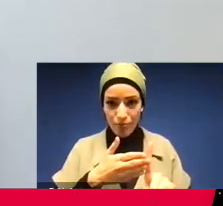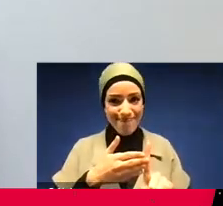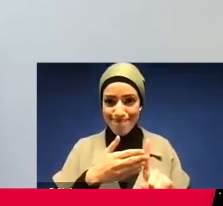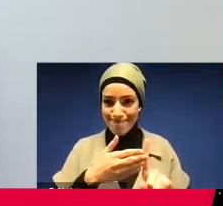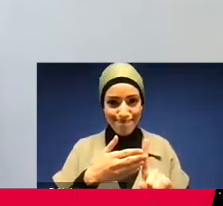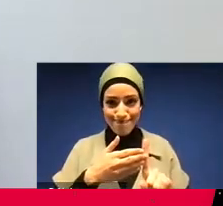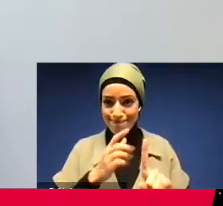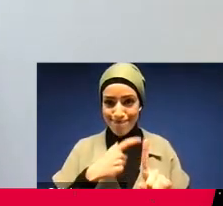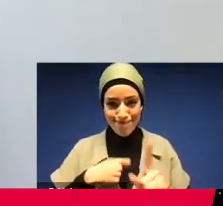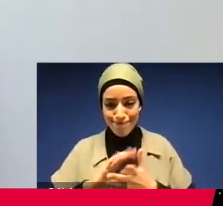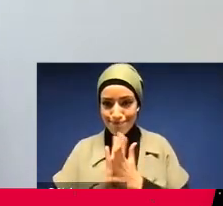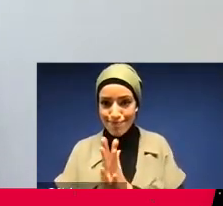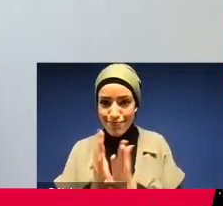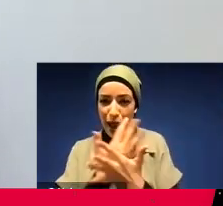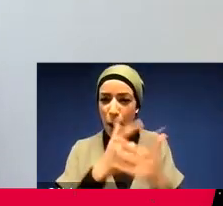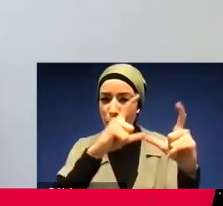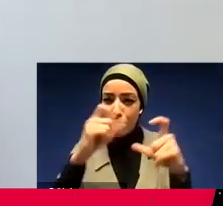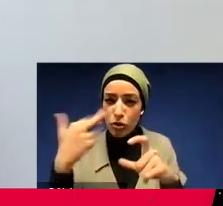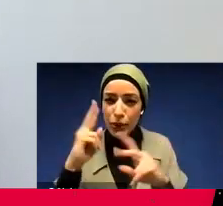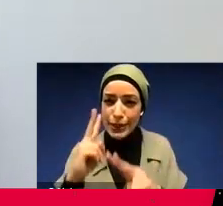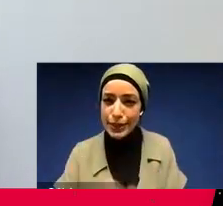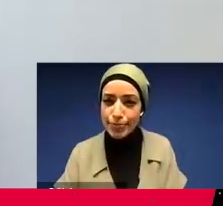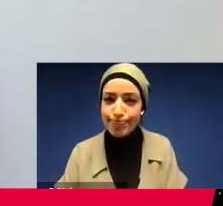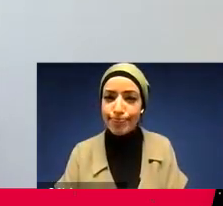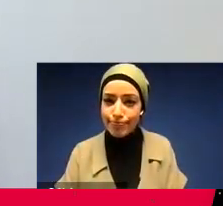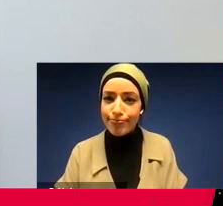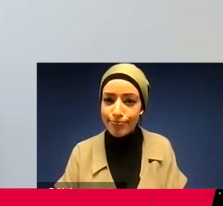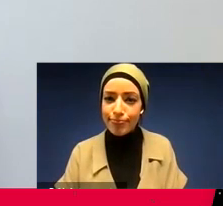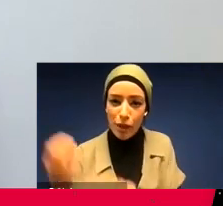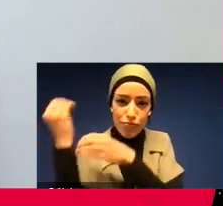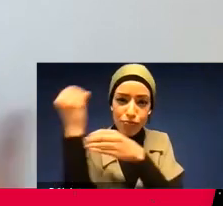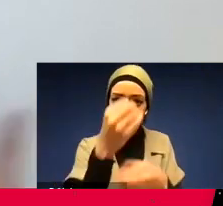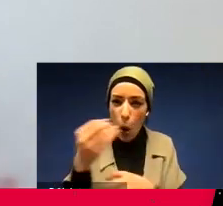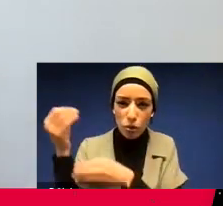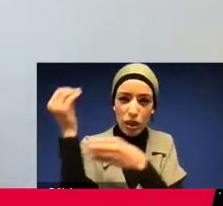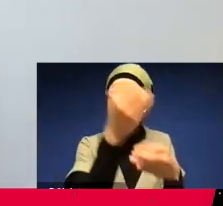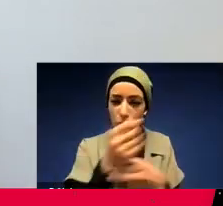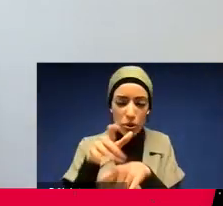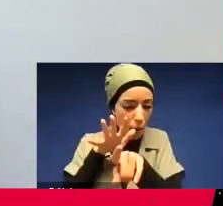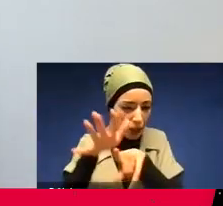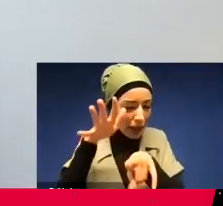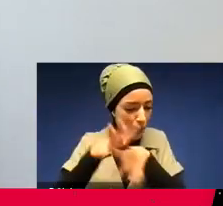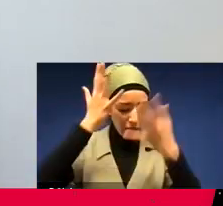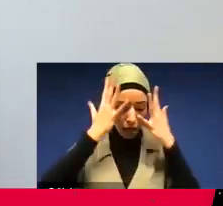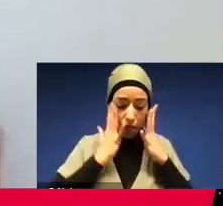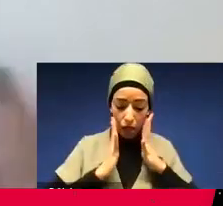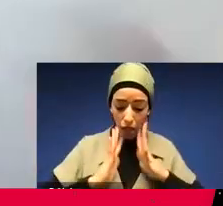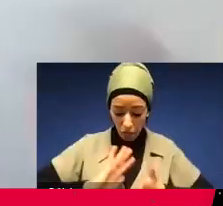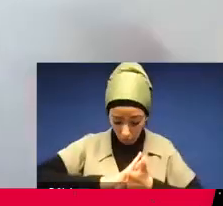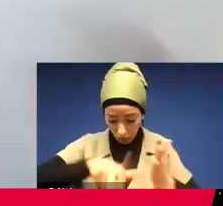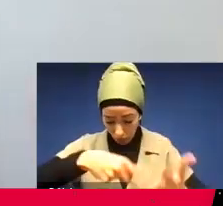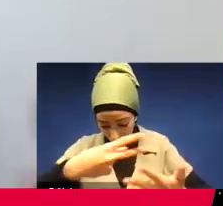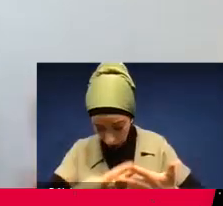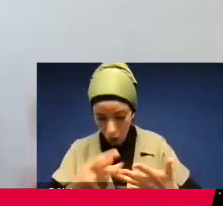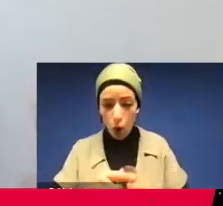many photos have you seen of protesters who just lost their eye, or they're bleeding and gushing, or the clouds